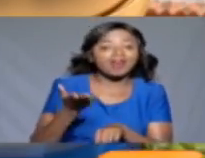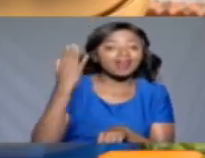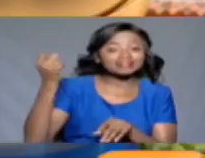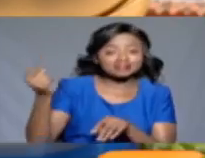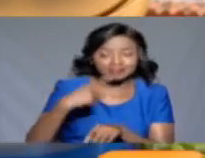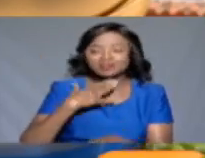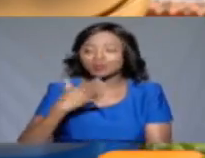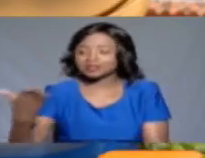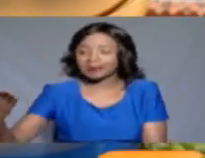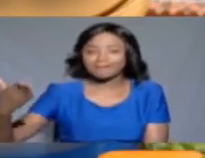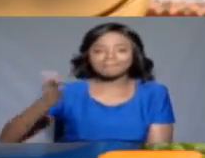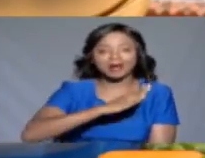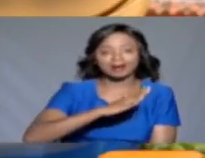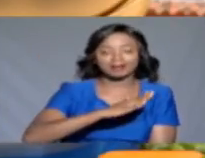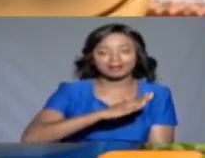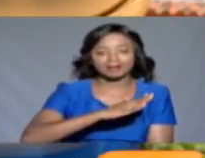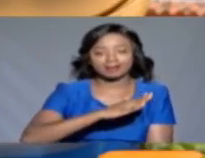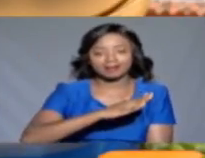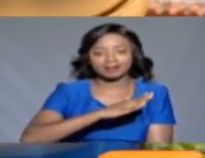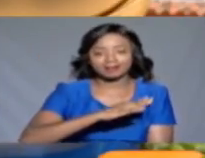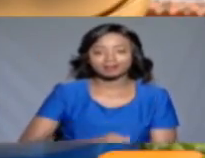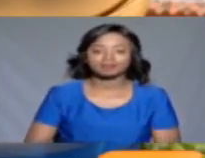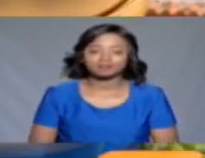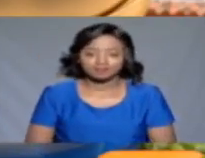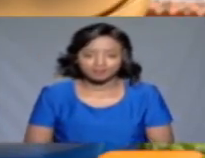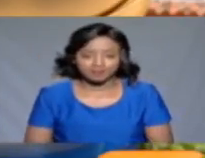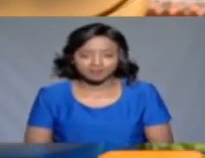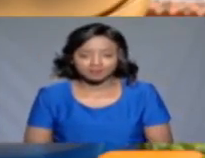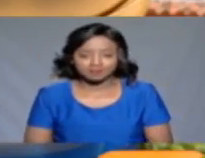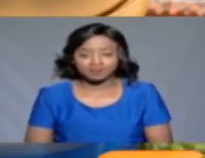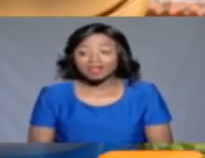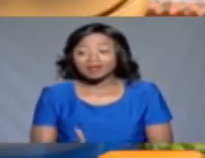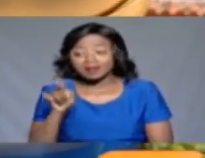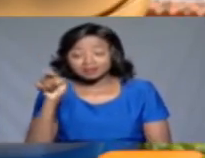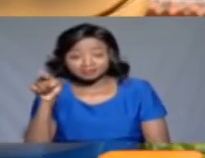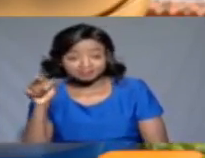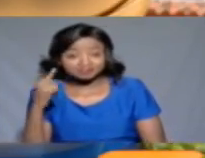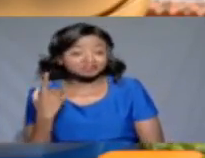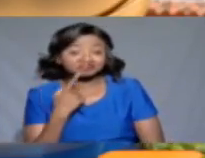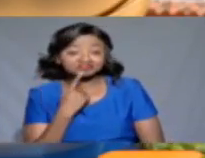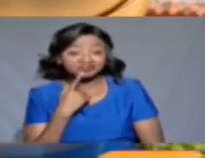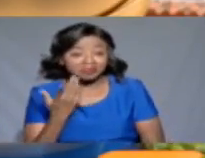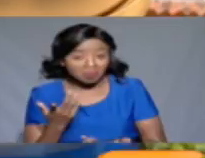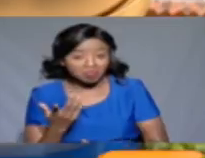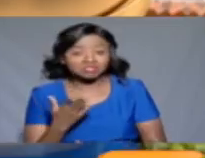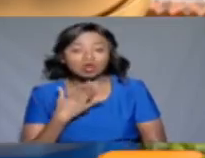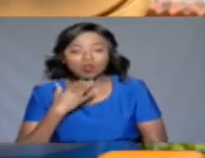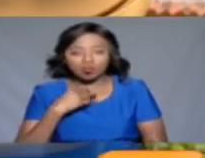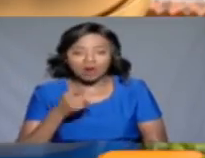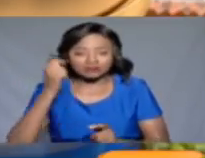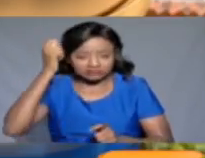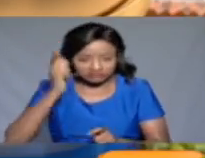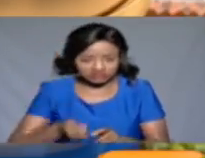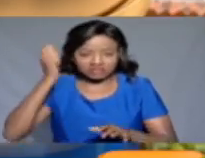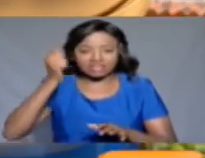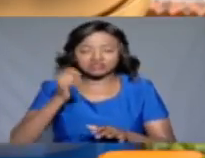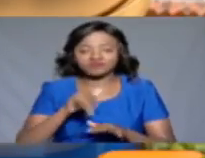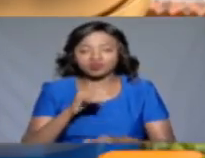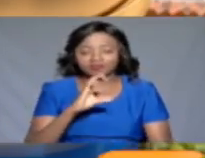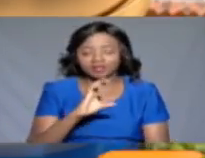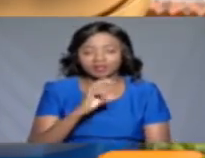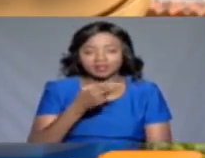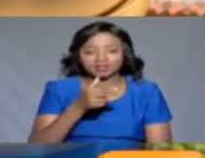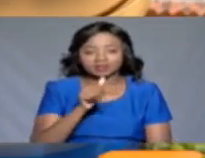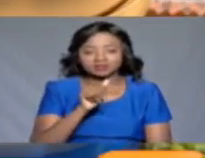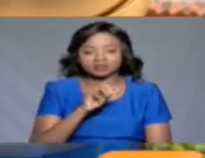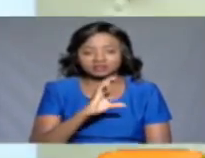allowances backdated to October last year. The Parliamentary Service Commission, relying on a ruling by High Court Judge Chacha Mwita